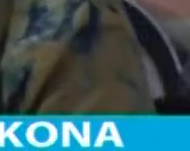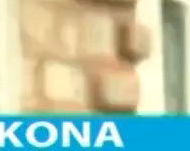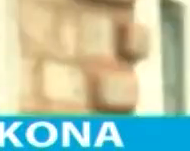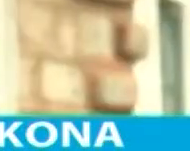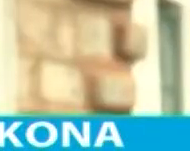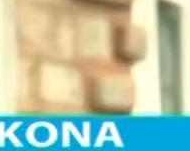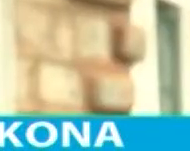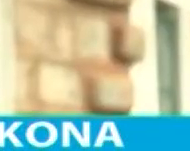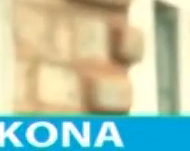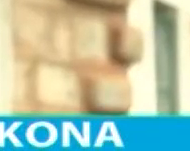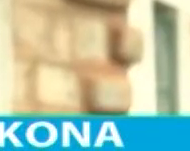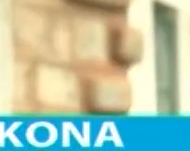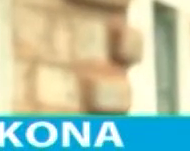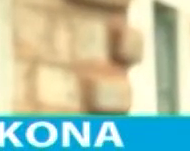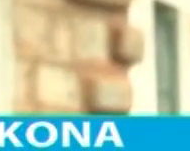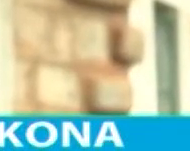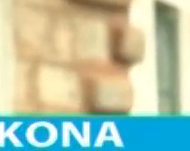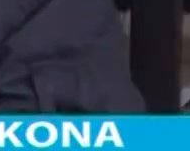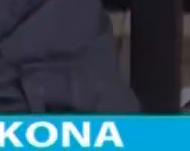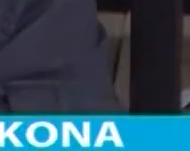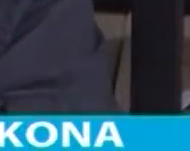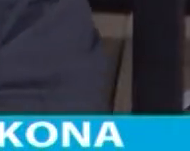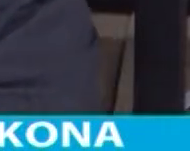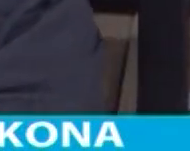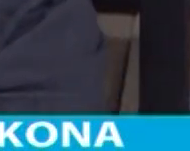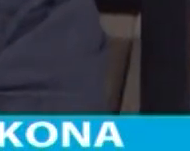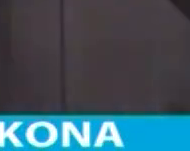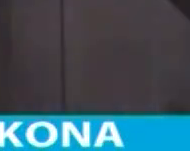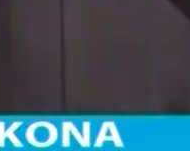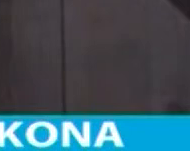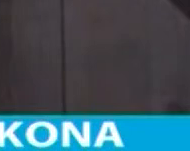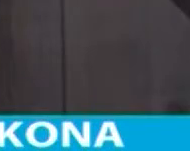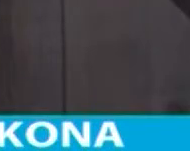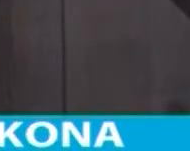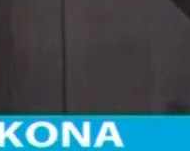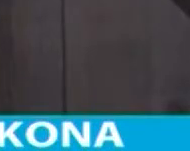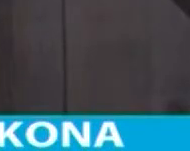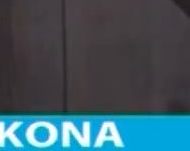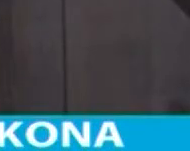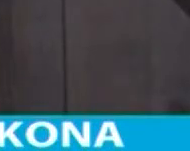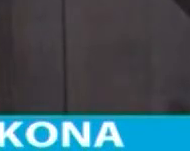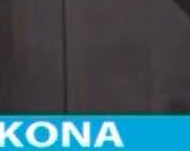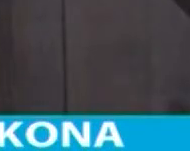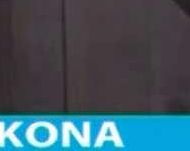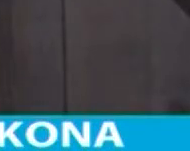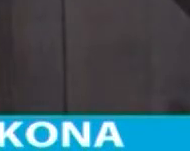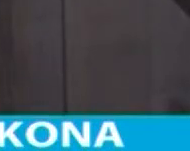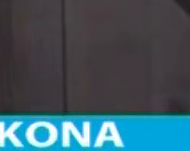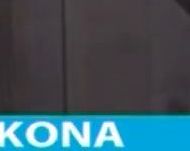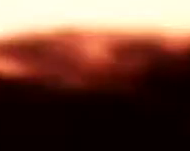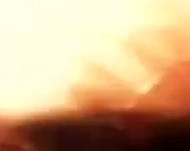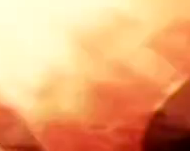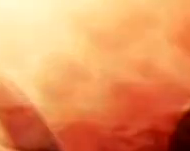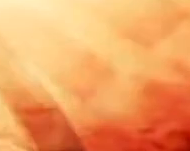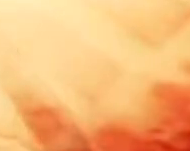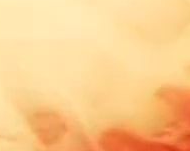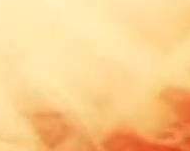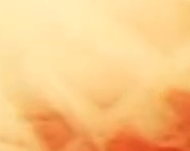people? You tried to trick Julia into marrying you. Alikuwa anataka break. What the hell is it with you men and taking breaks? You can't handle life head